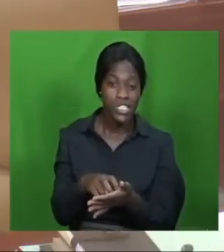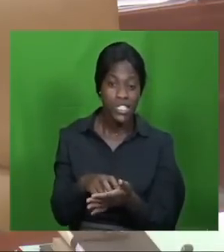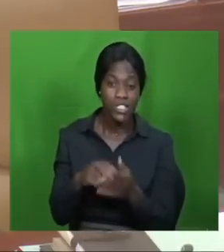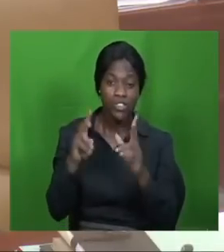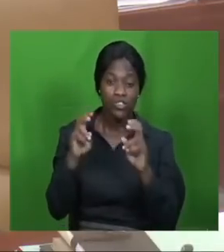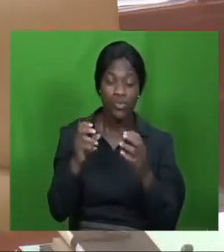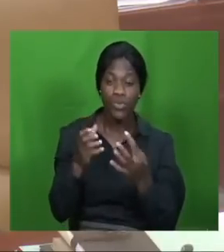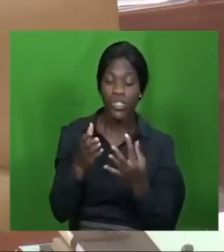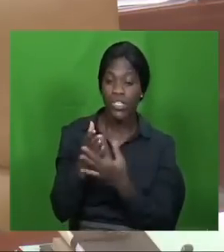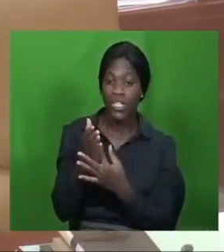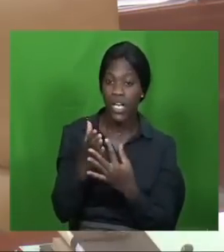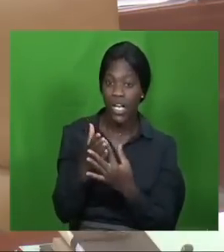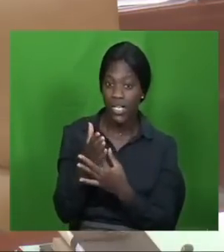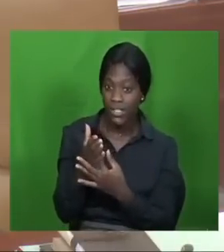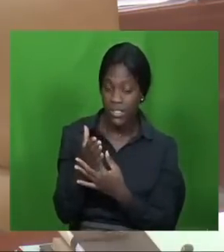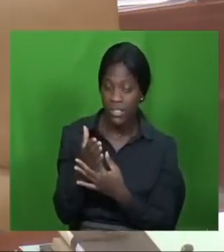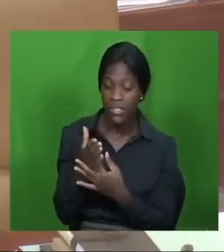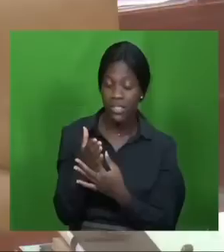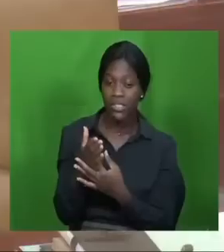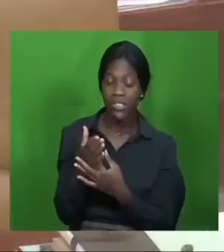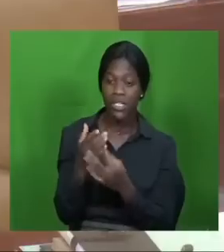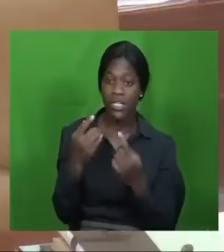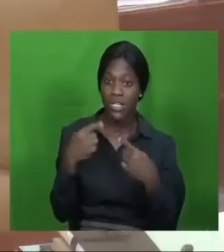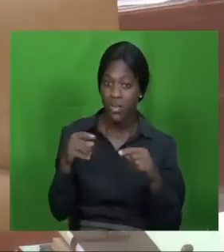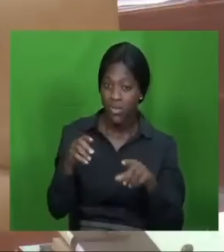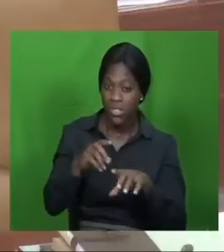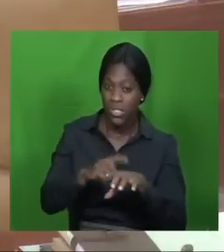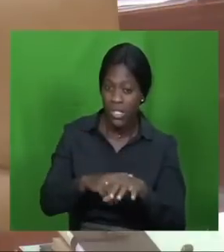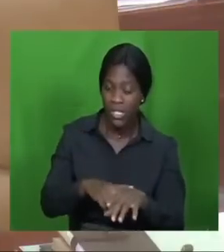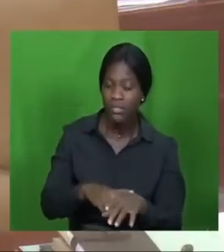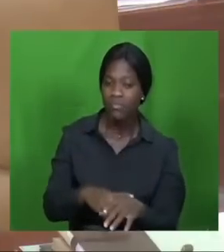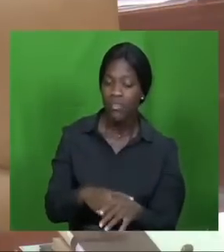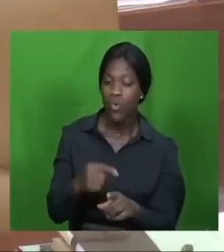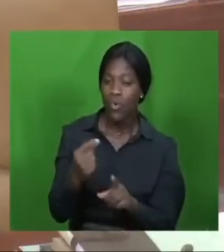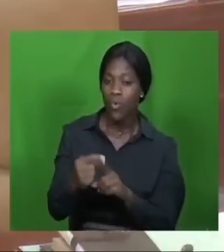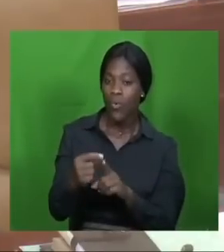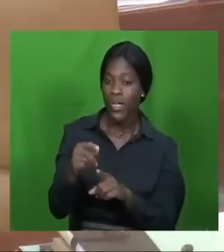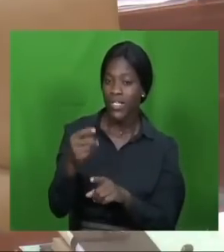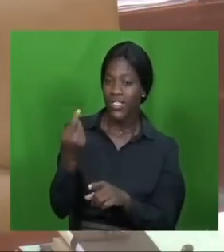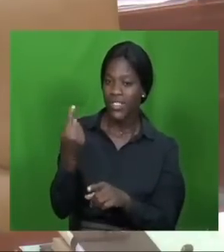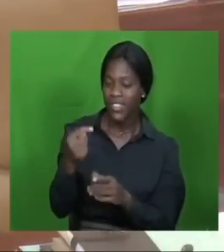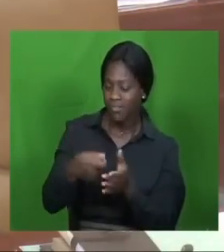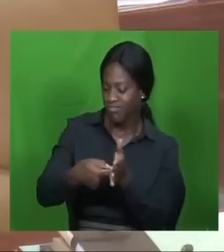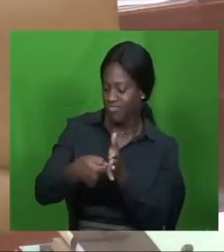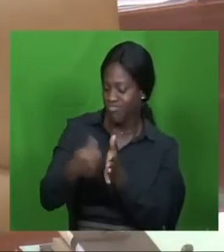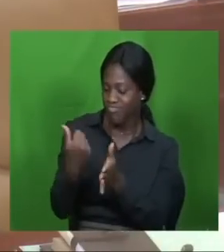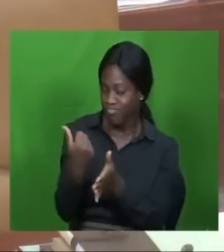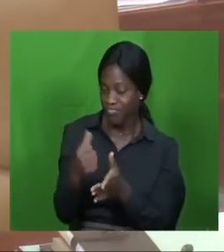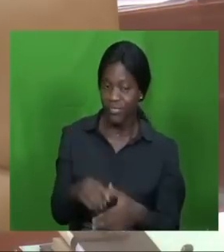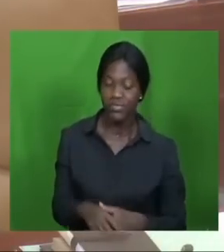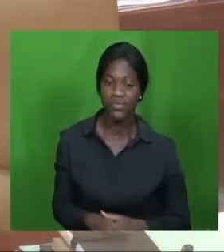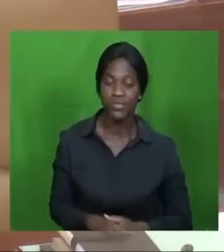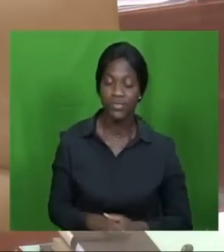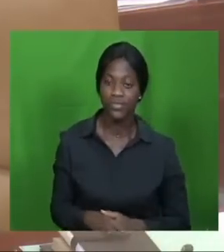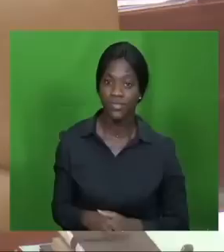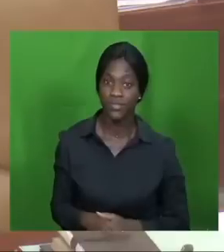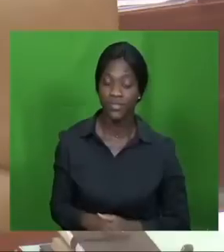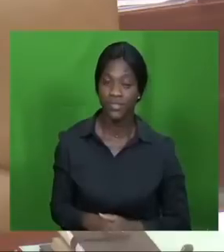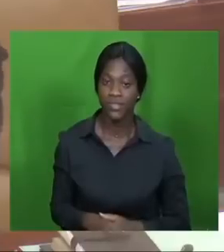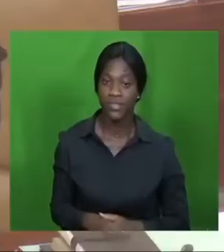in assets declaration regime. The word there must be taken off, Mr. Speaker. Then, Mr. Speaker,